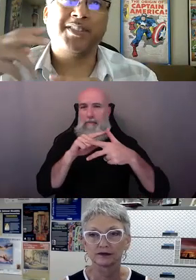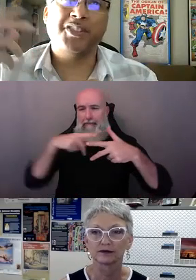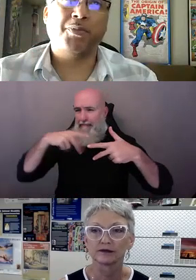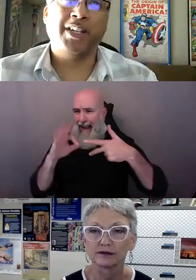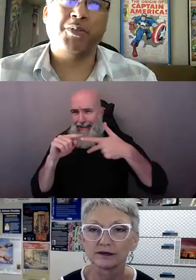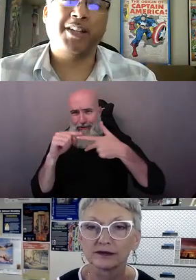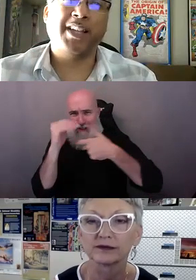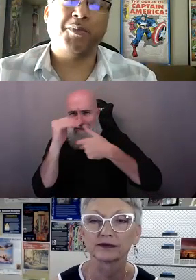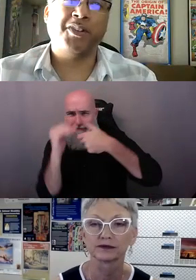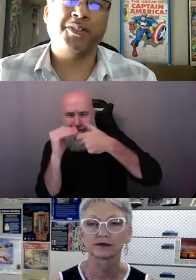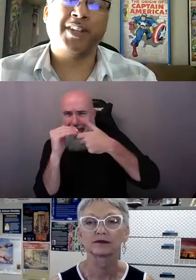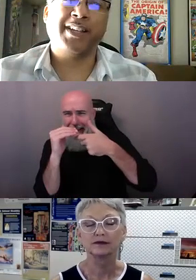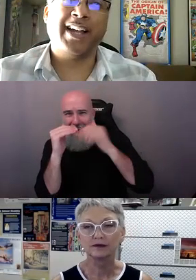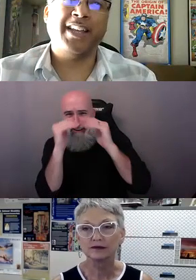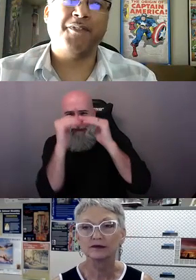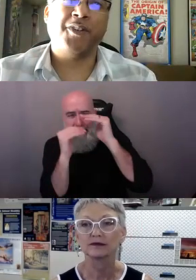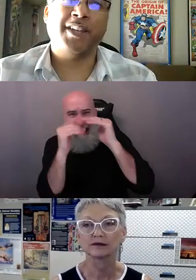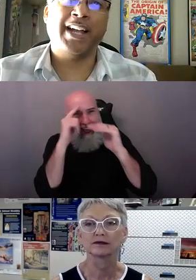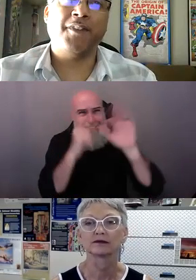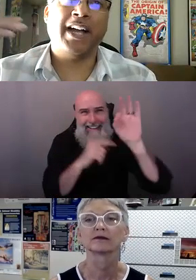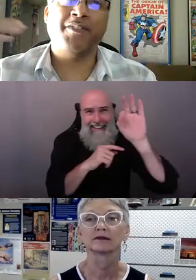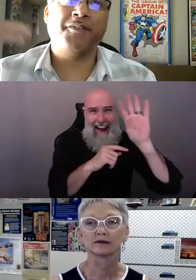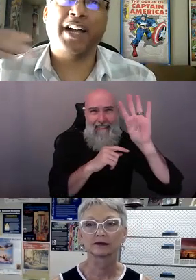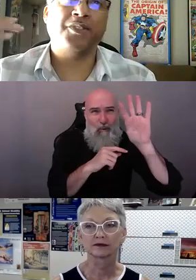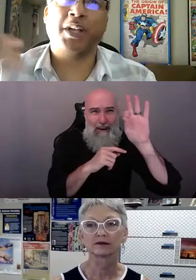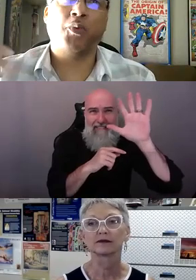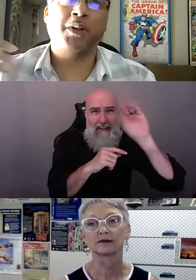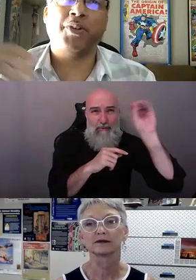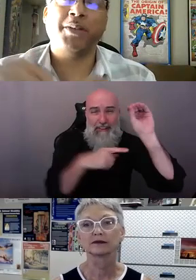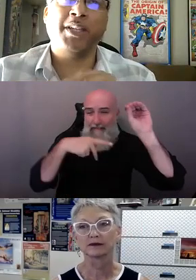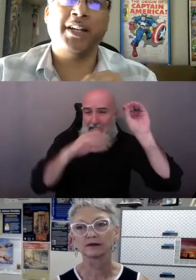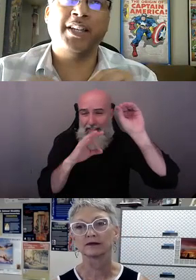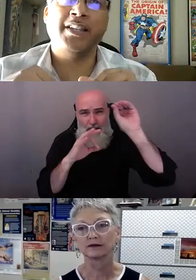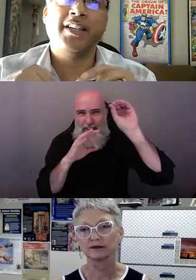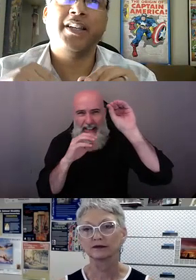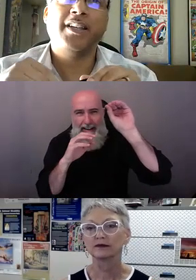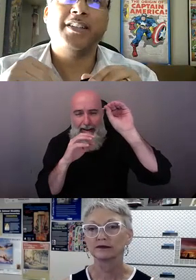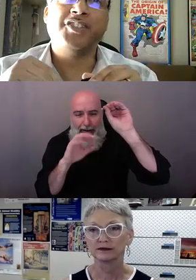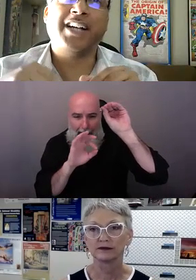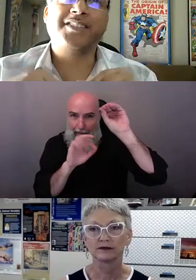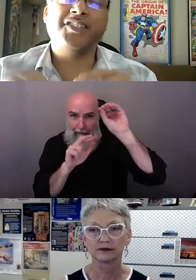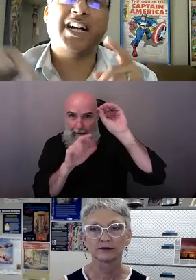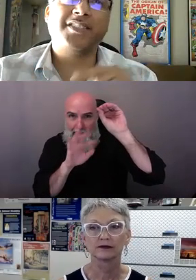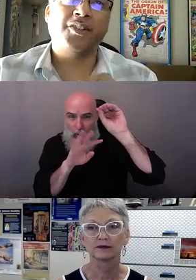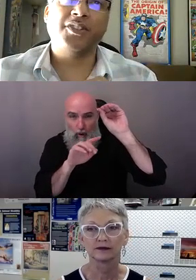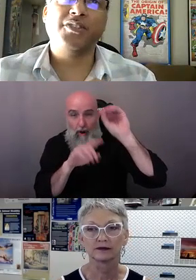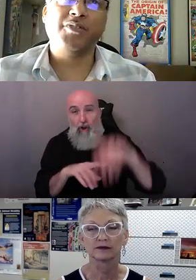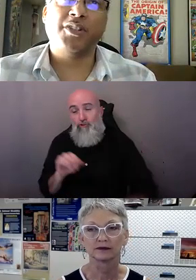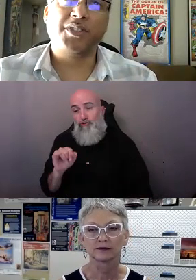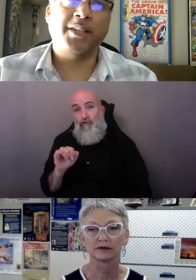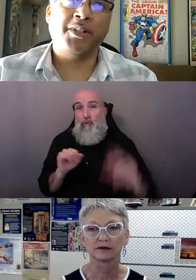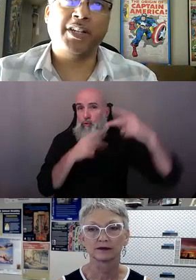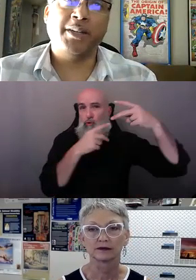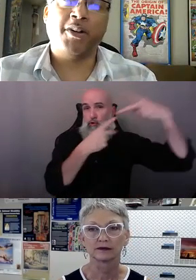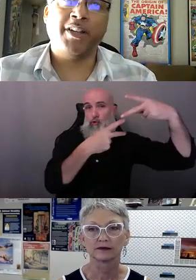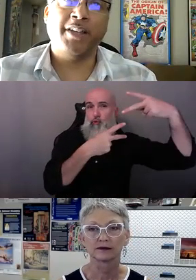by a percentage point. I think Moderna is like 94, 95, and then Pfizer is like 1 point beyond that. Johnson & Johnson, those are